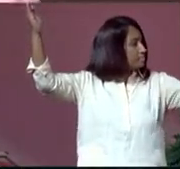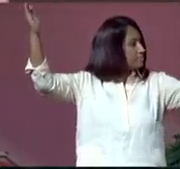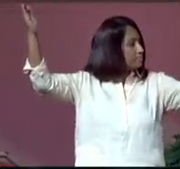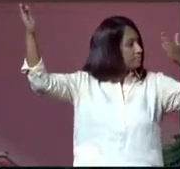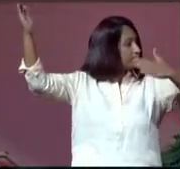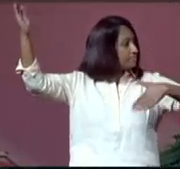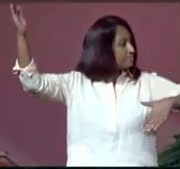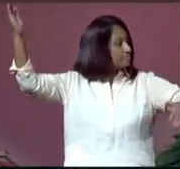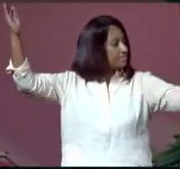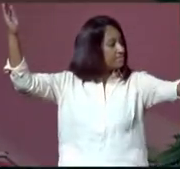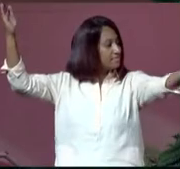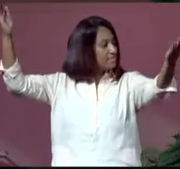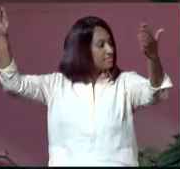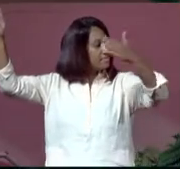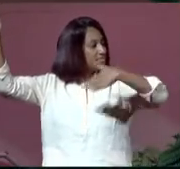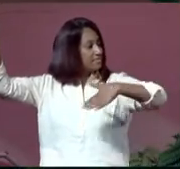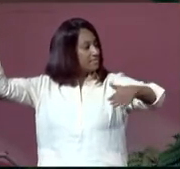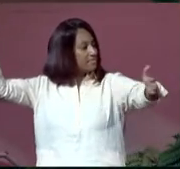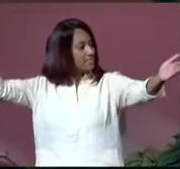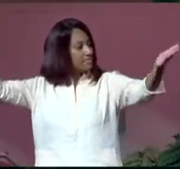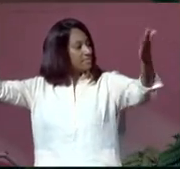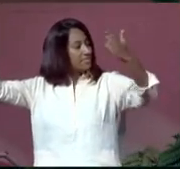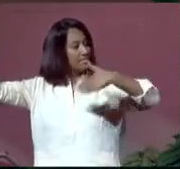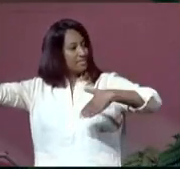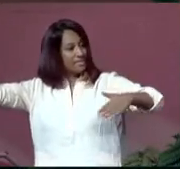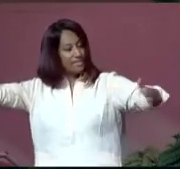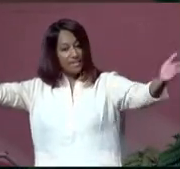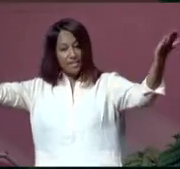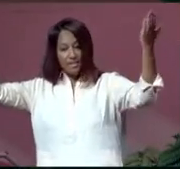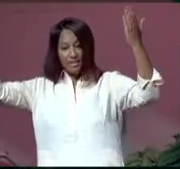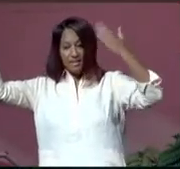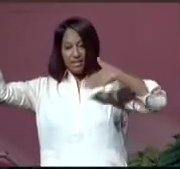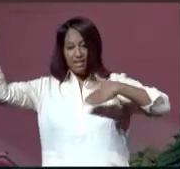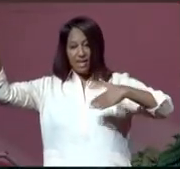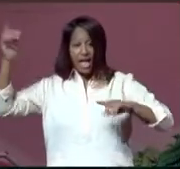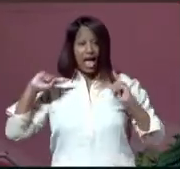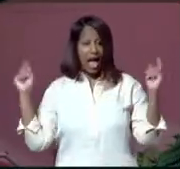yes, yes. Oh, my. Hallelujah.